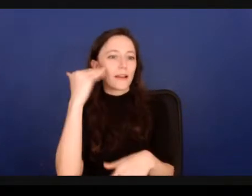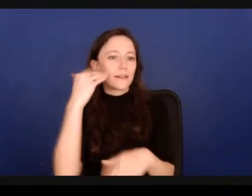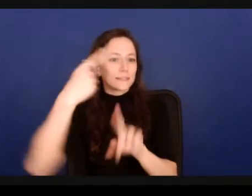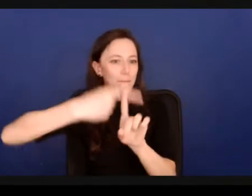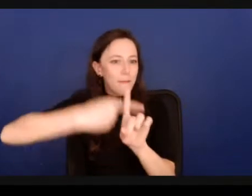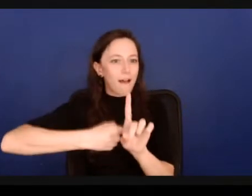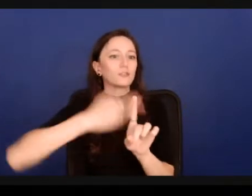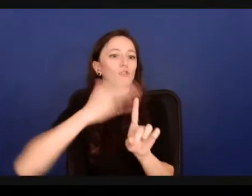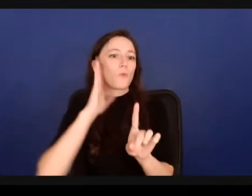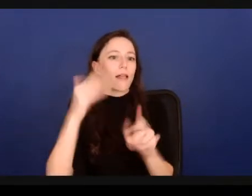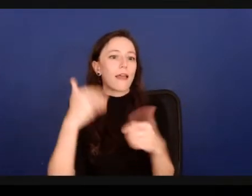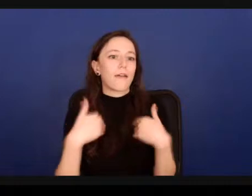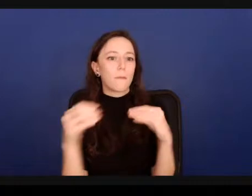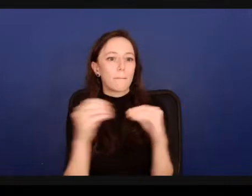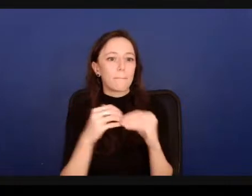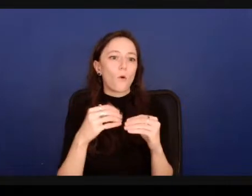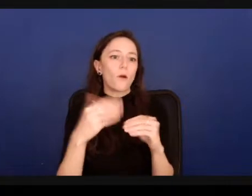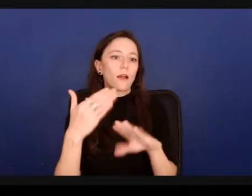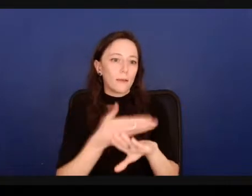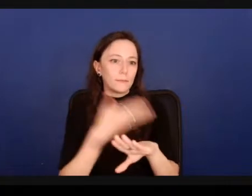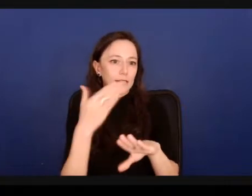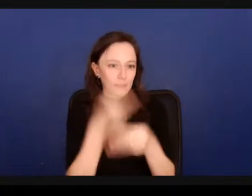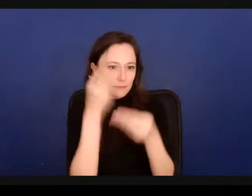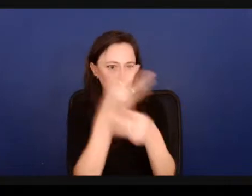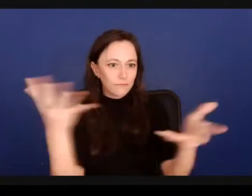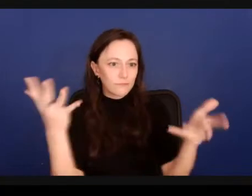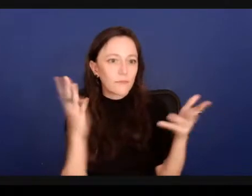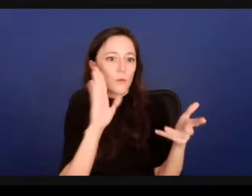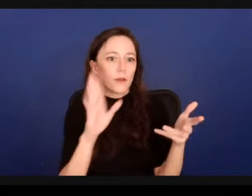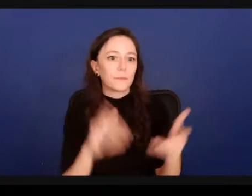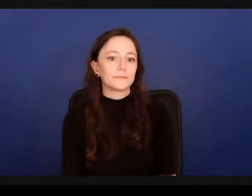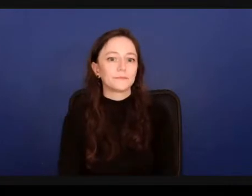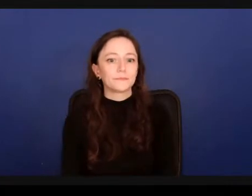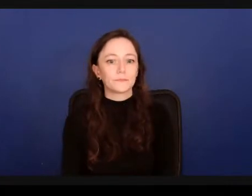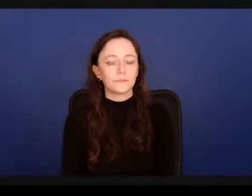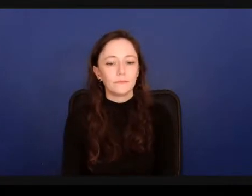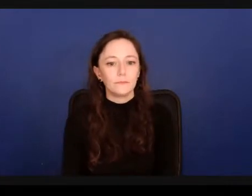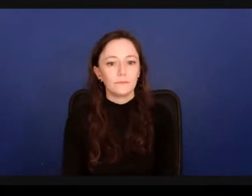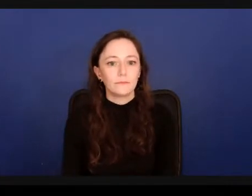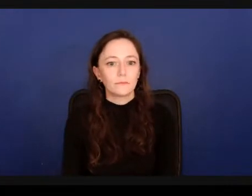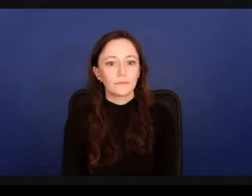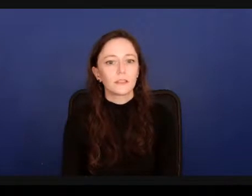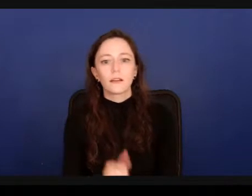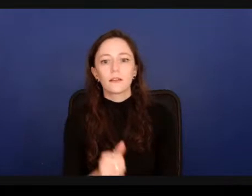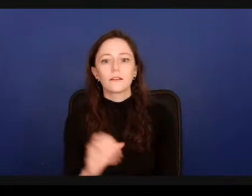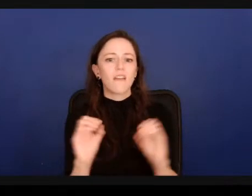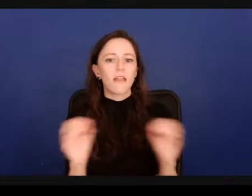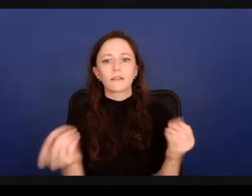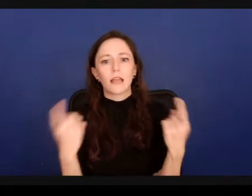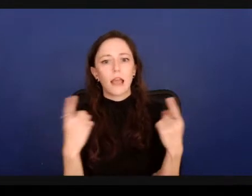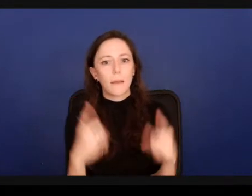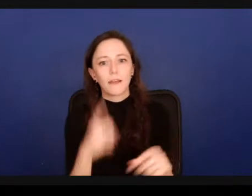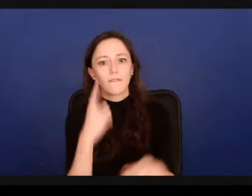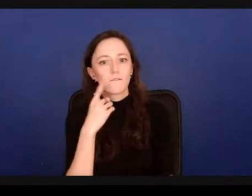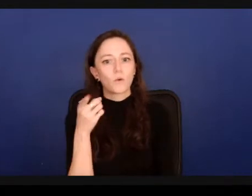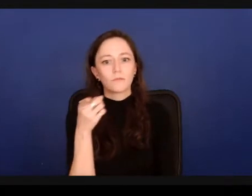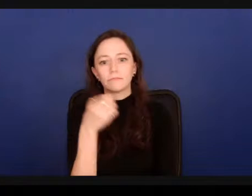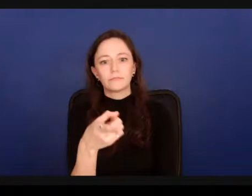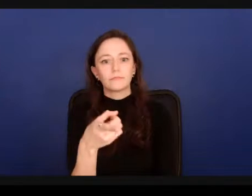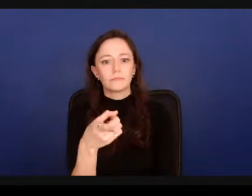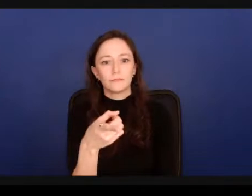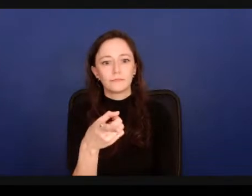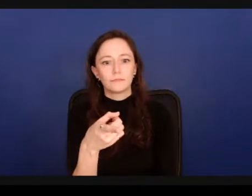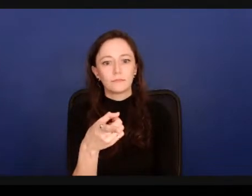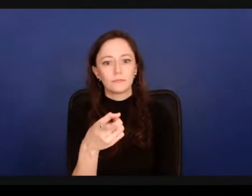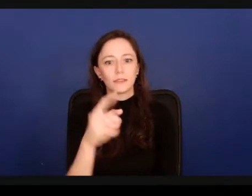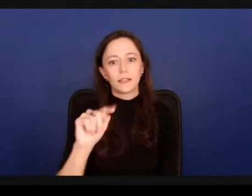update for American Samoa. And nothing happening at Ofu Olosega, and nothing happening at Ta'u Island